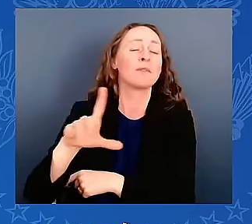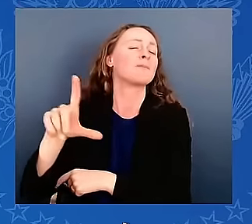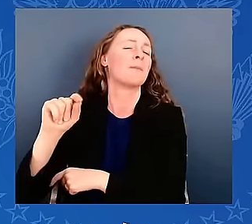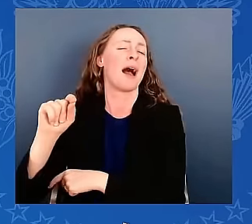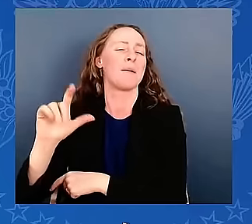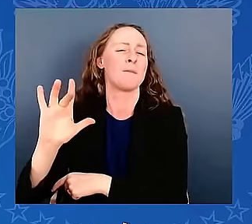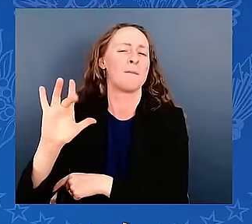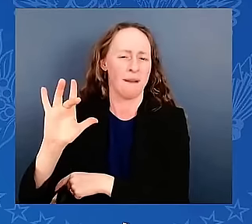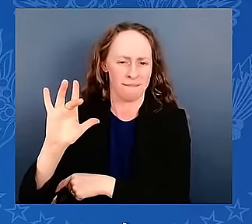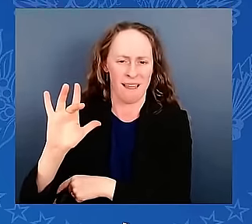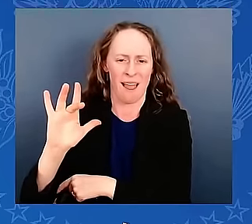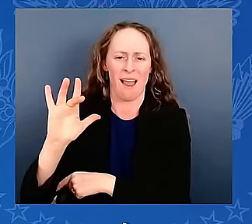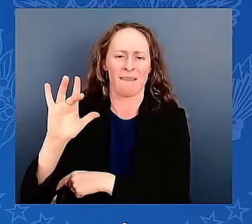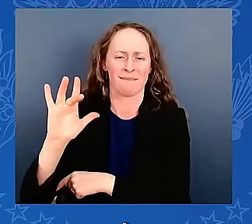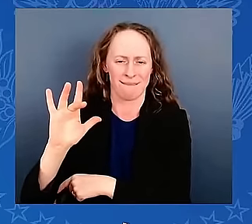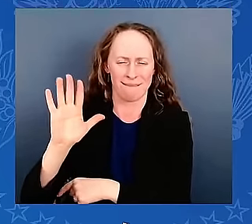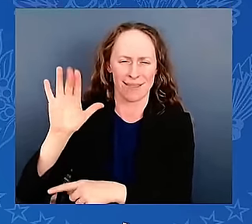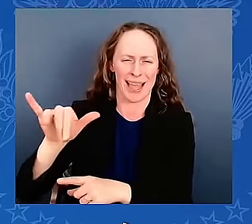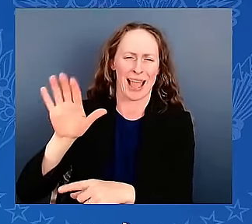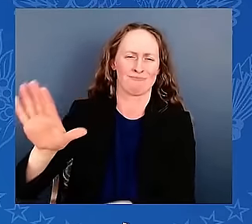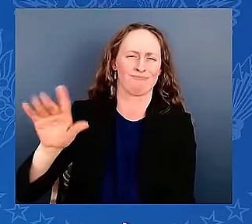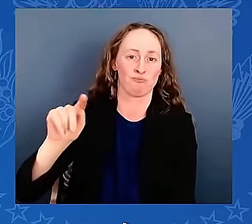about education.